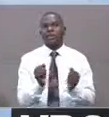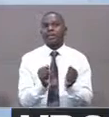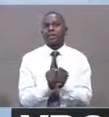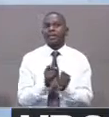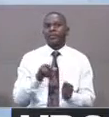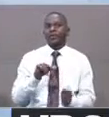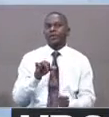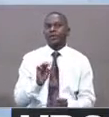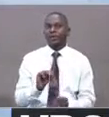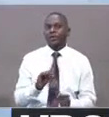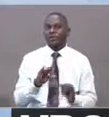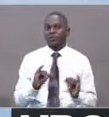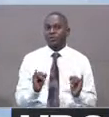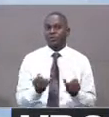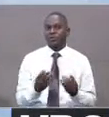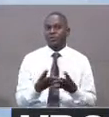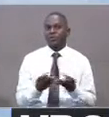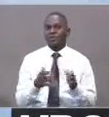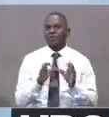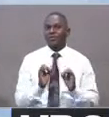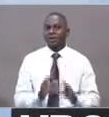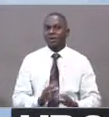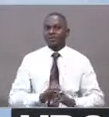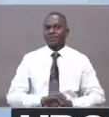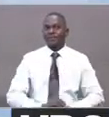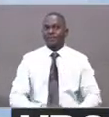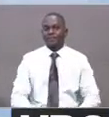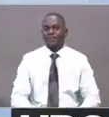o'clock bulletin. Do not miss.